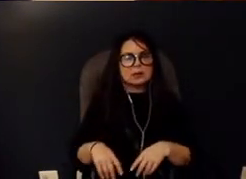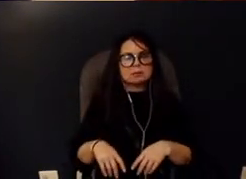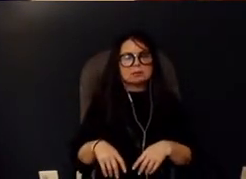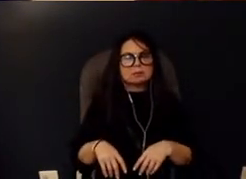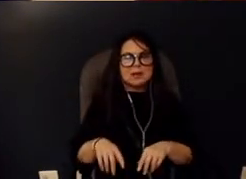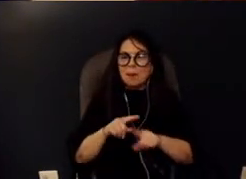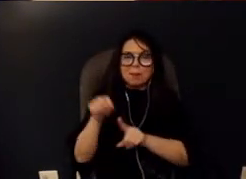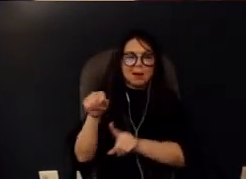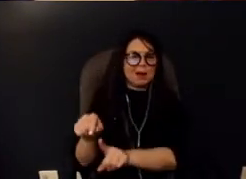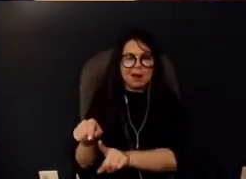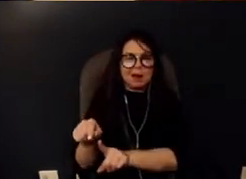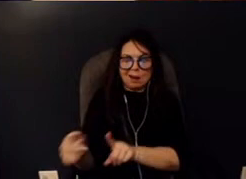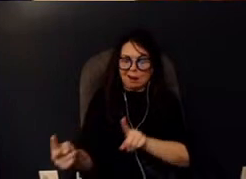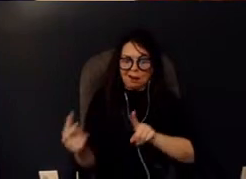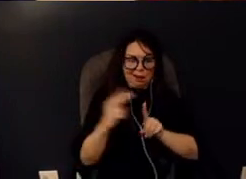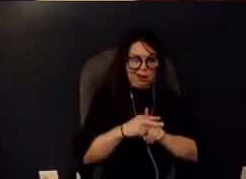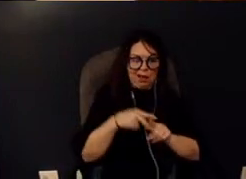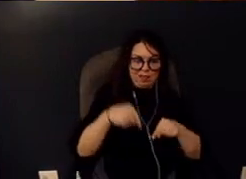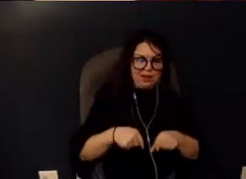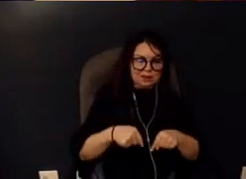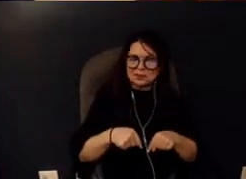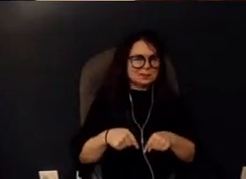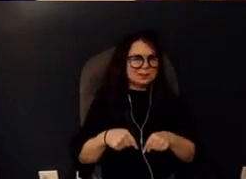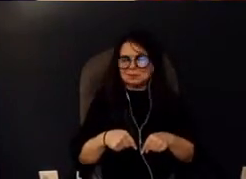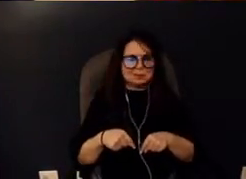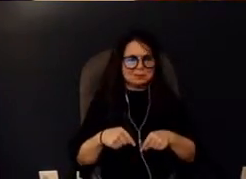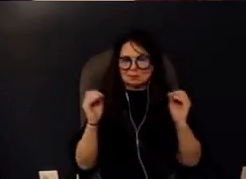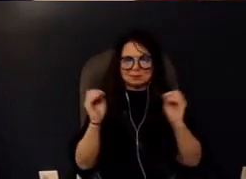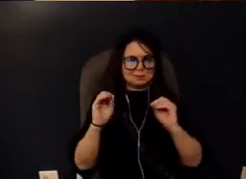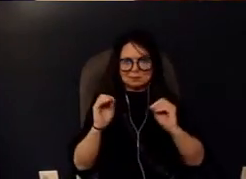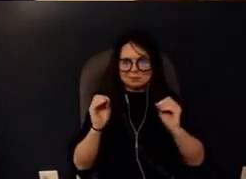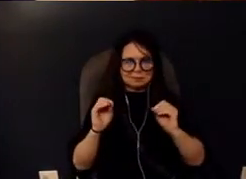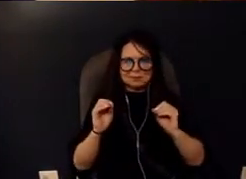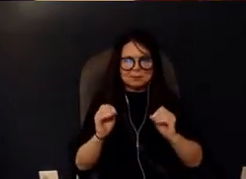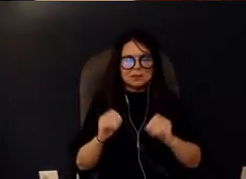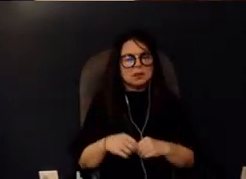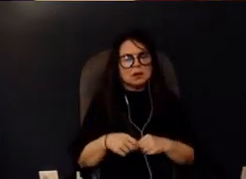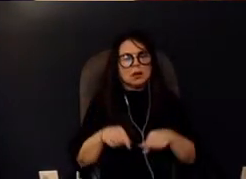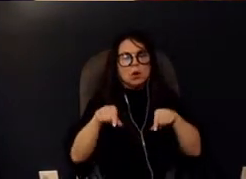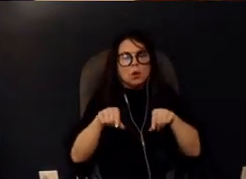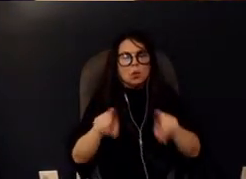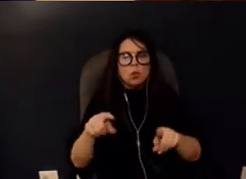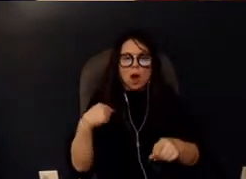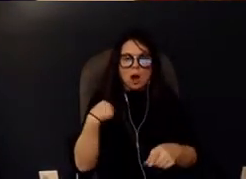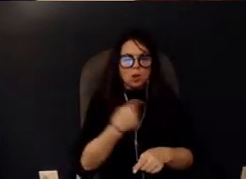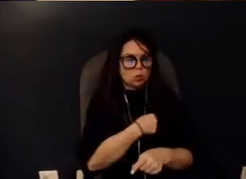this. And I just wanted to, while we're reading quotes, I just wanted to,